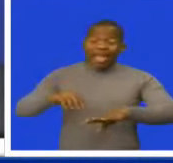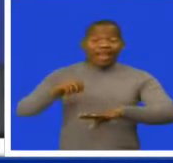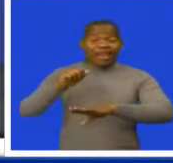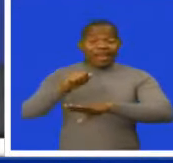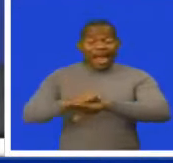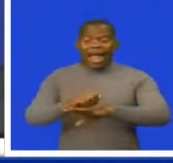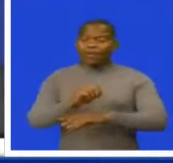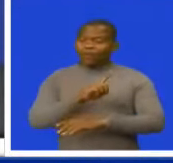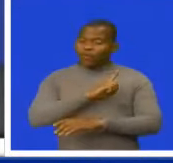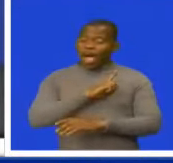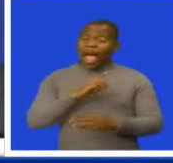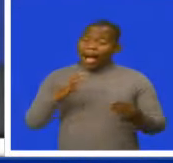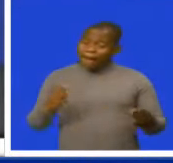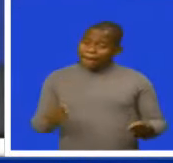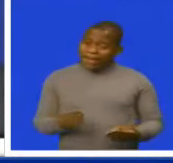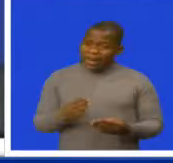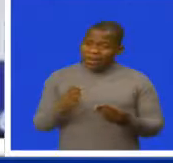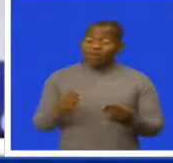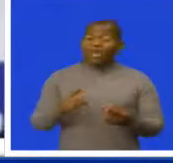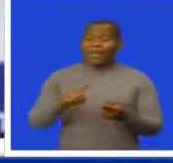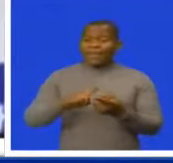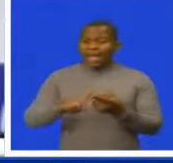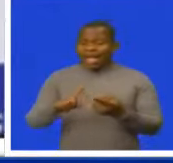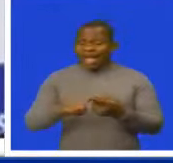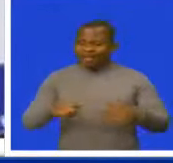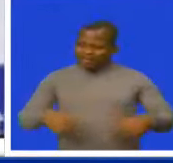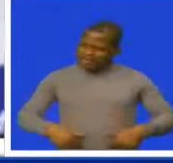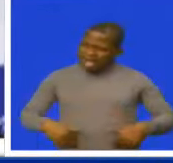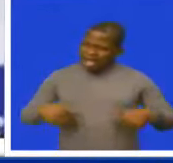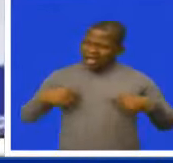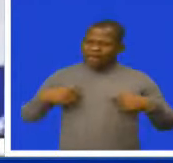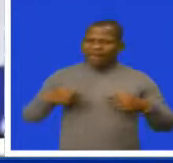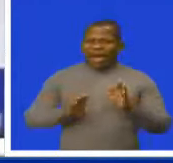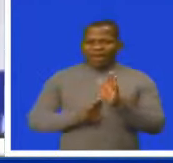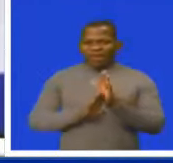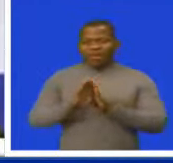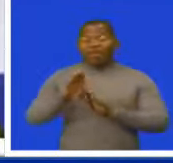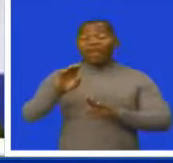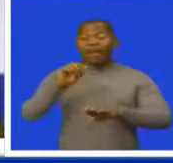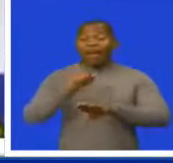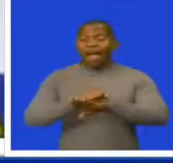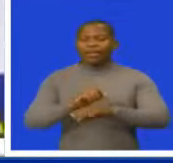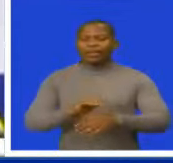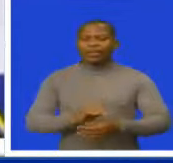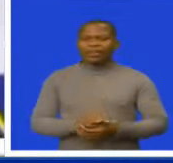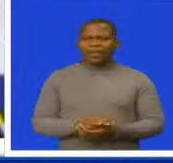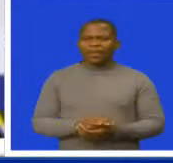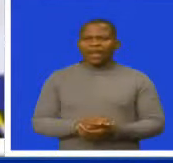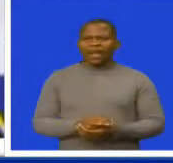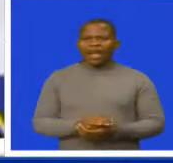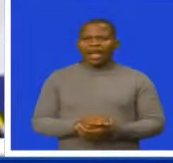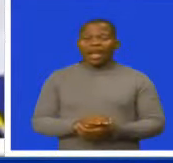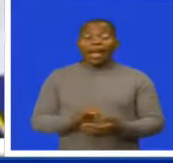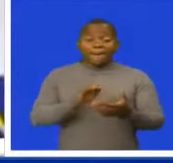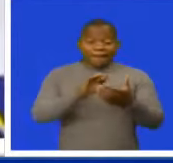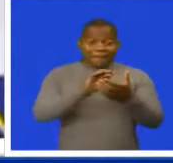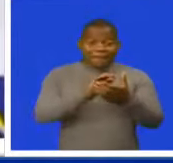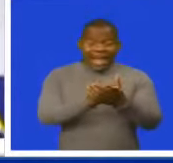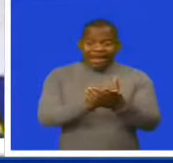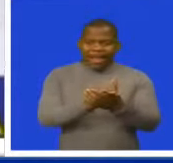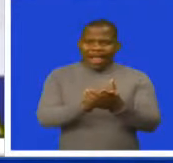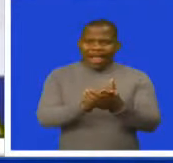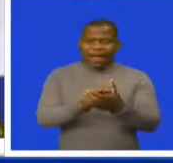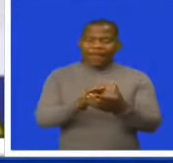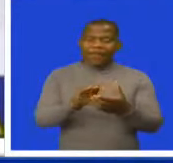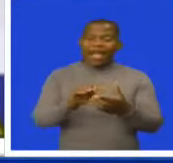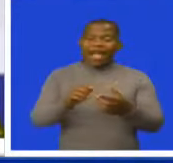mdlalo tithuthuke lo mdlalo nomkhathini walenhlangano yeshooting kanye neletheho seyibona neminyaka lemithathu lo mdlalo kutodlala mhla